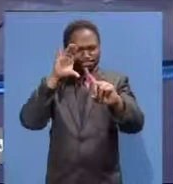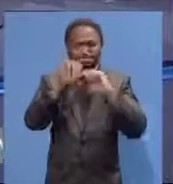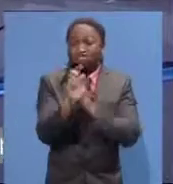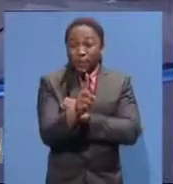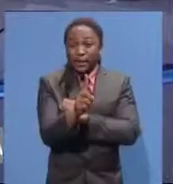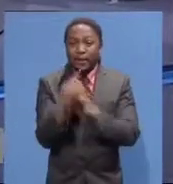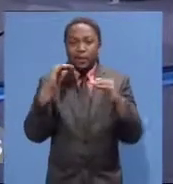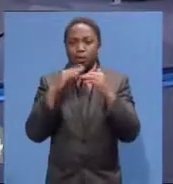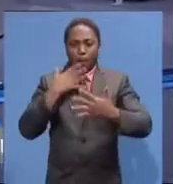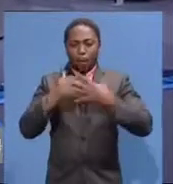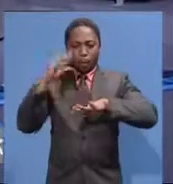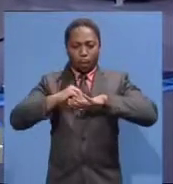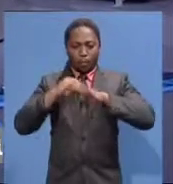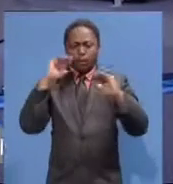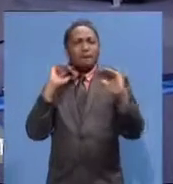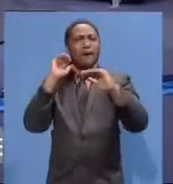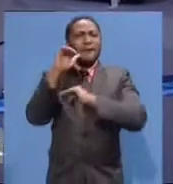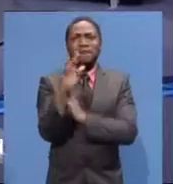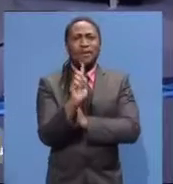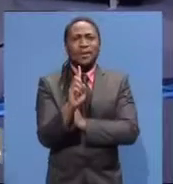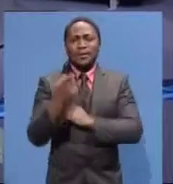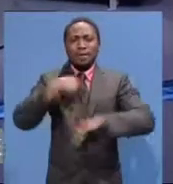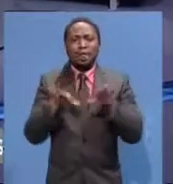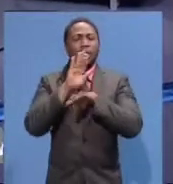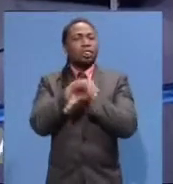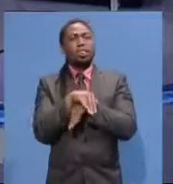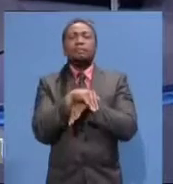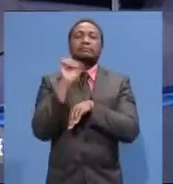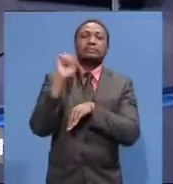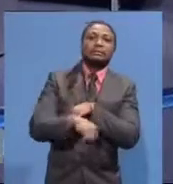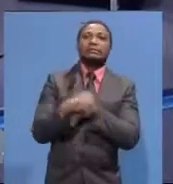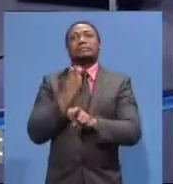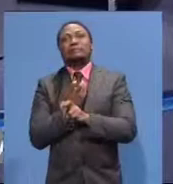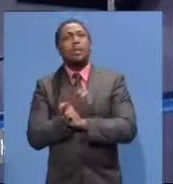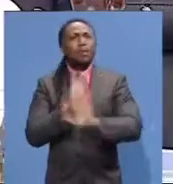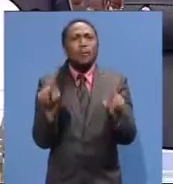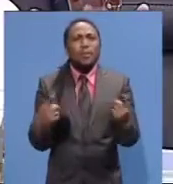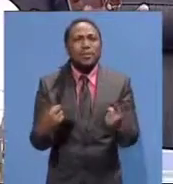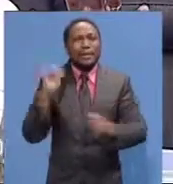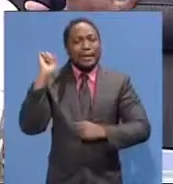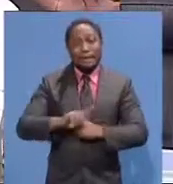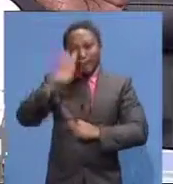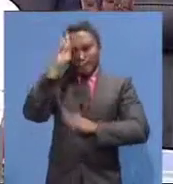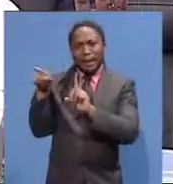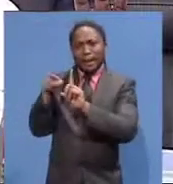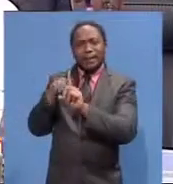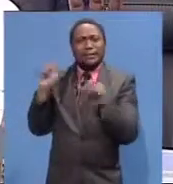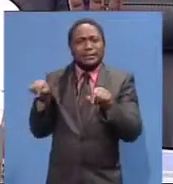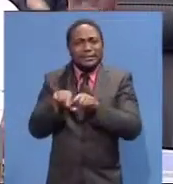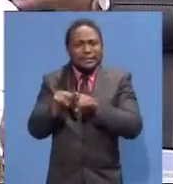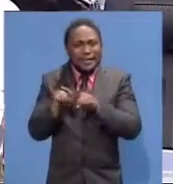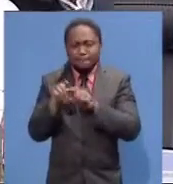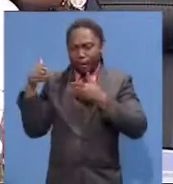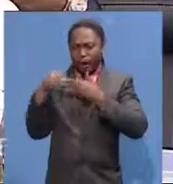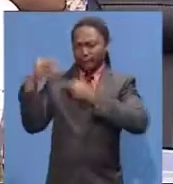show your true strength and character. And we can no longer sit back and go, oh, well, it was tough. Of course it was tough. It was tougher for Utata. It was tougher for the generation that